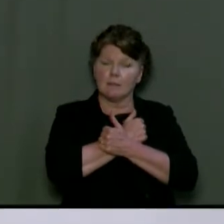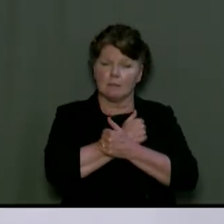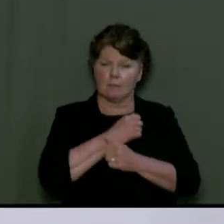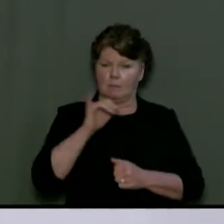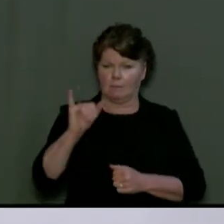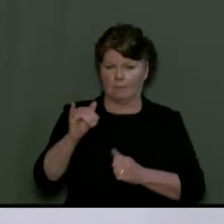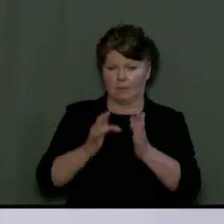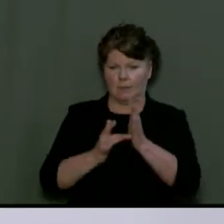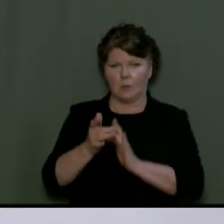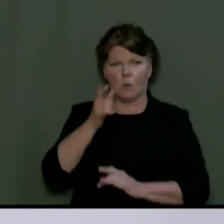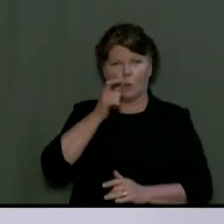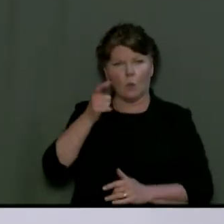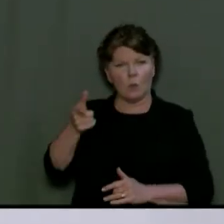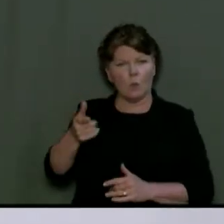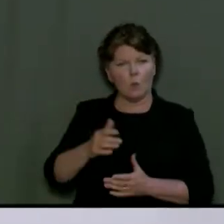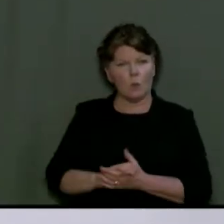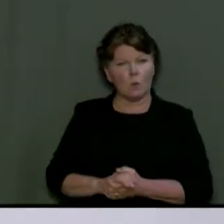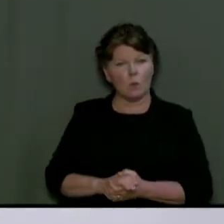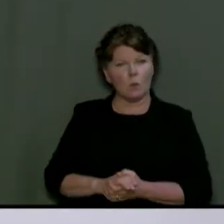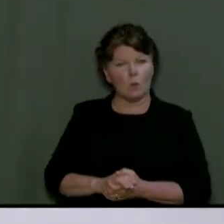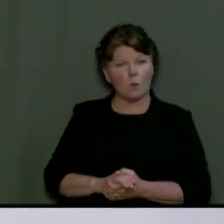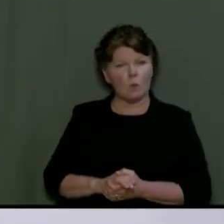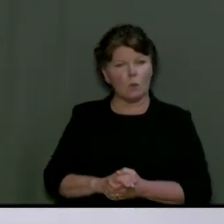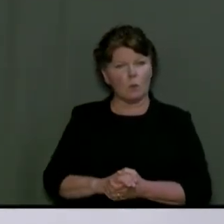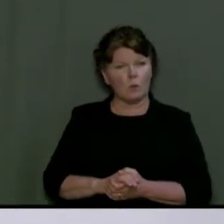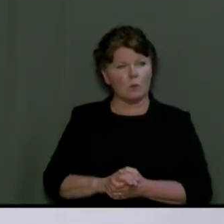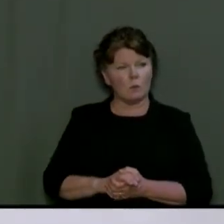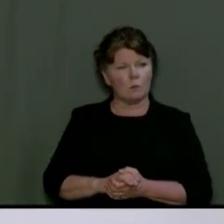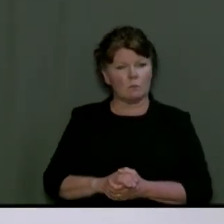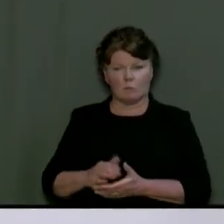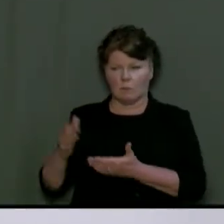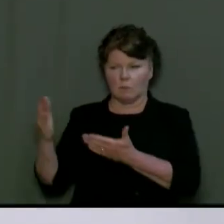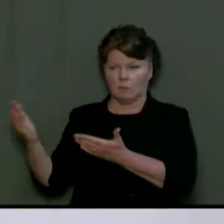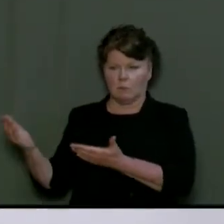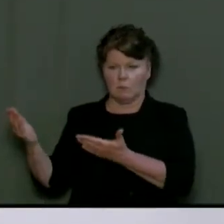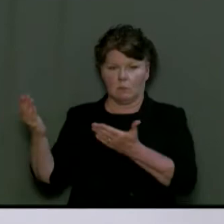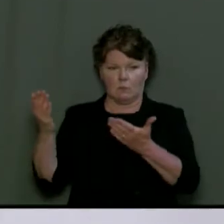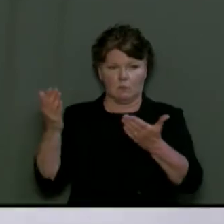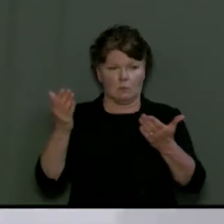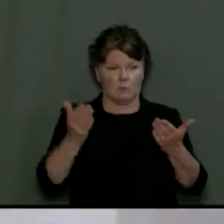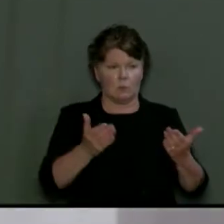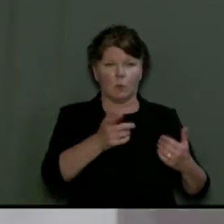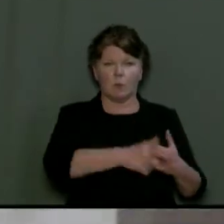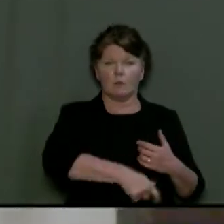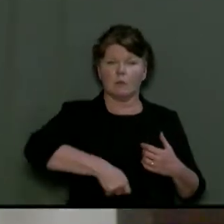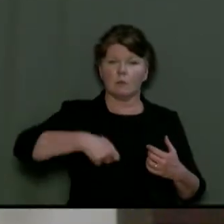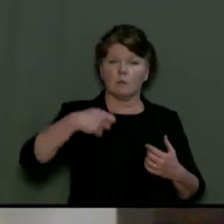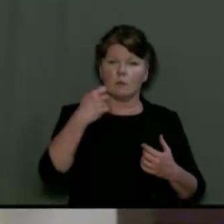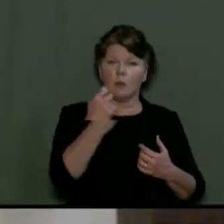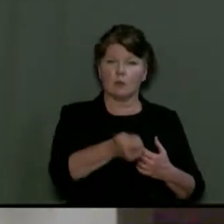this Jesus who brings the sword?